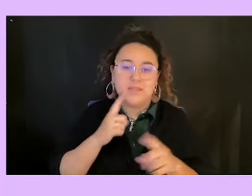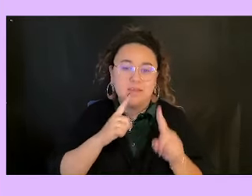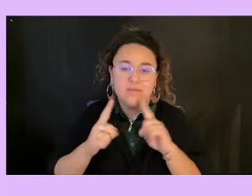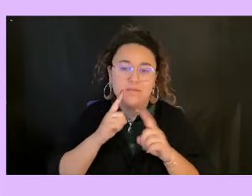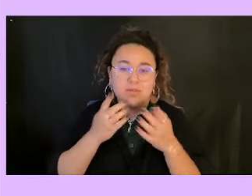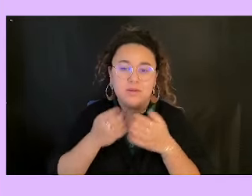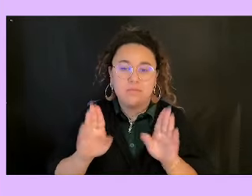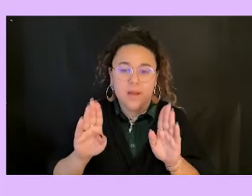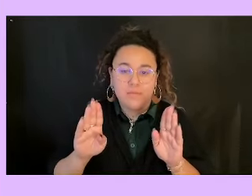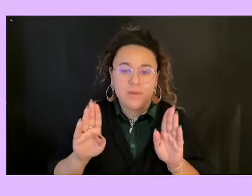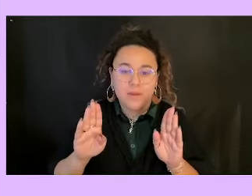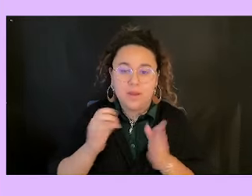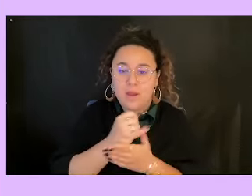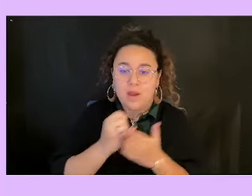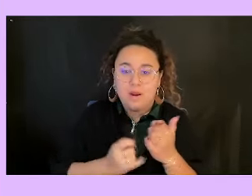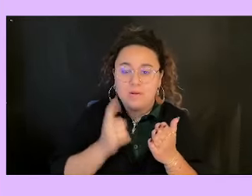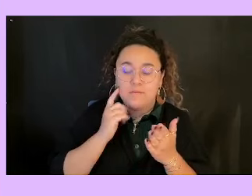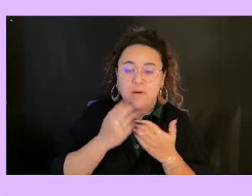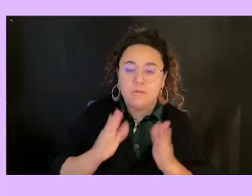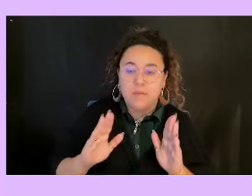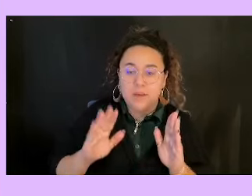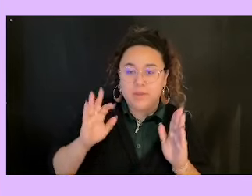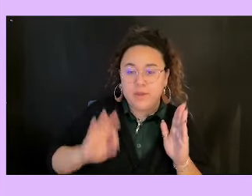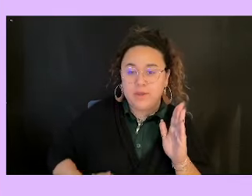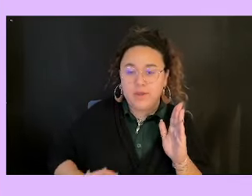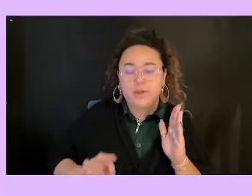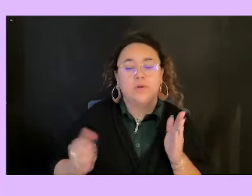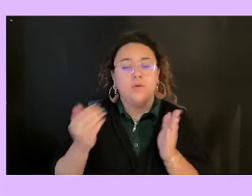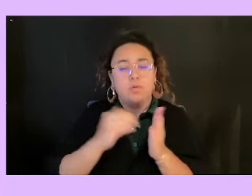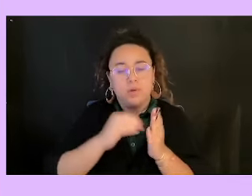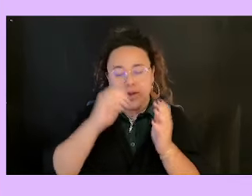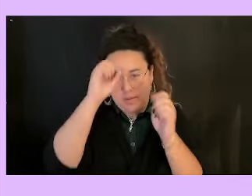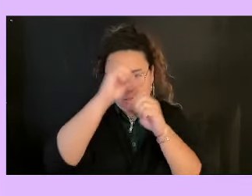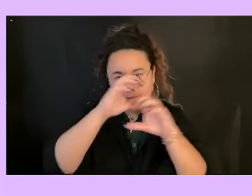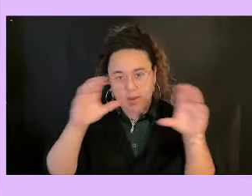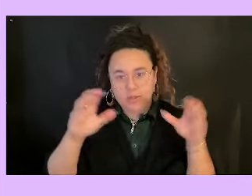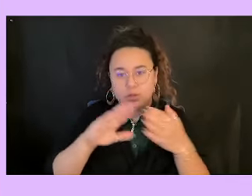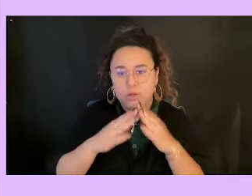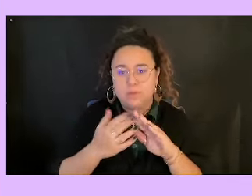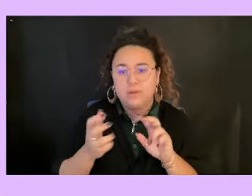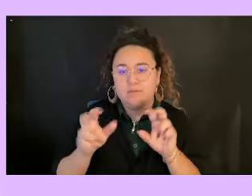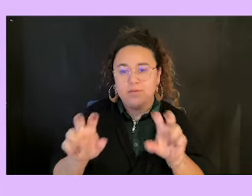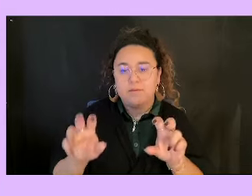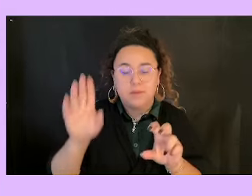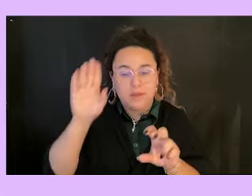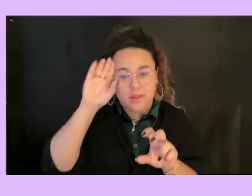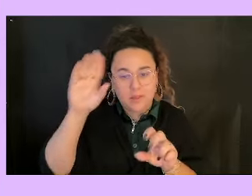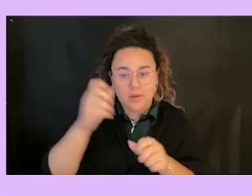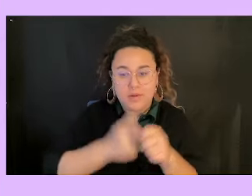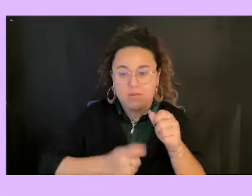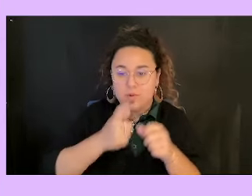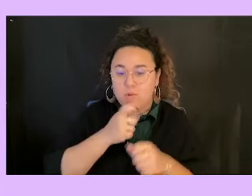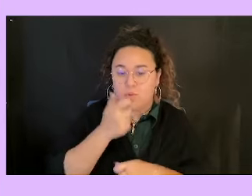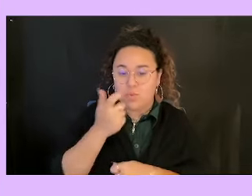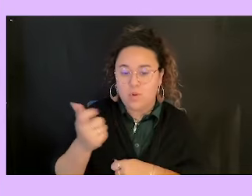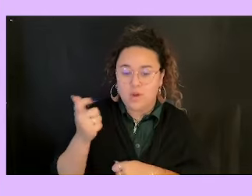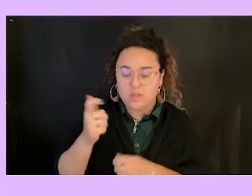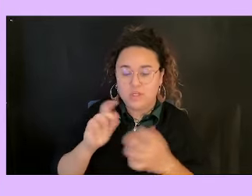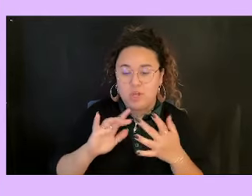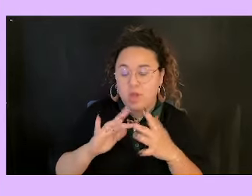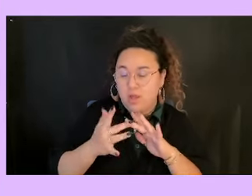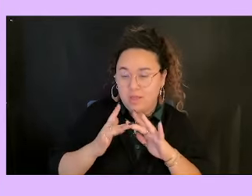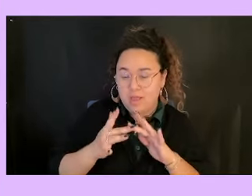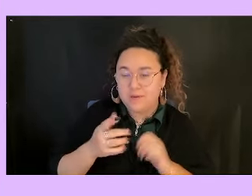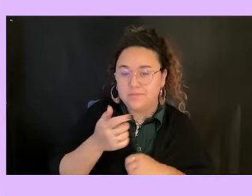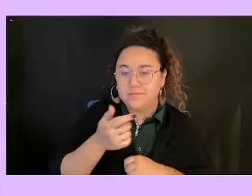for Public Good, Reimagining Community Investment. I also want to say hello to everyone tuning in on HowlRound TV.